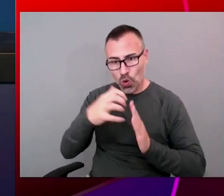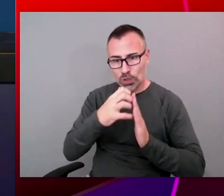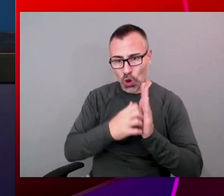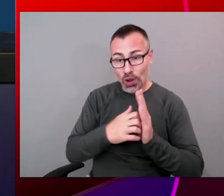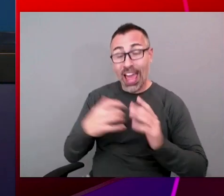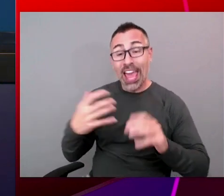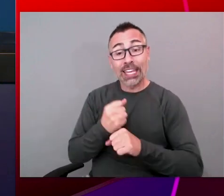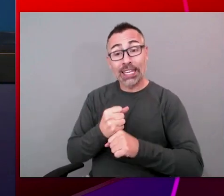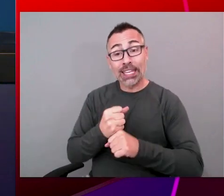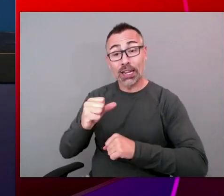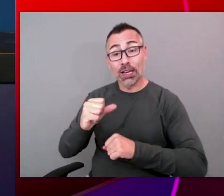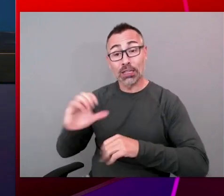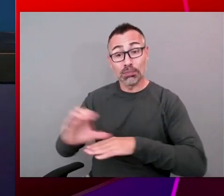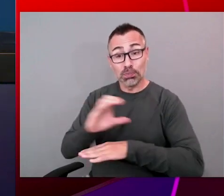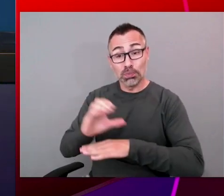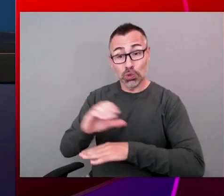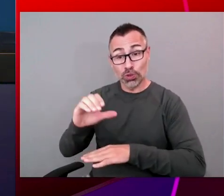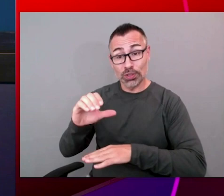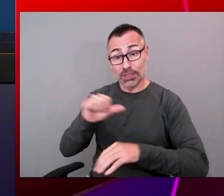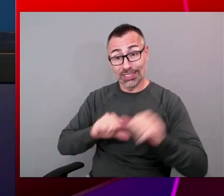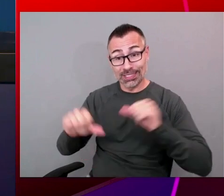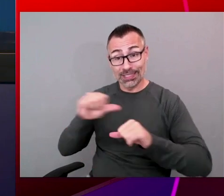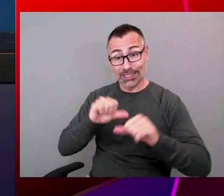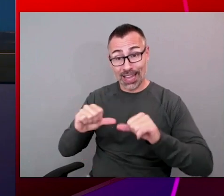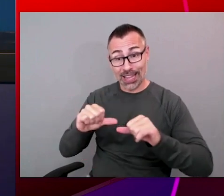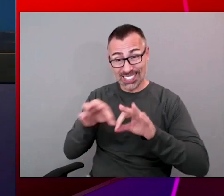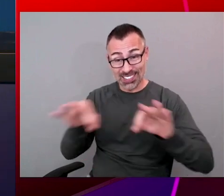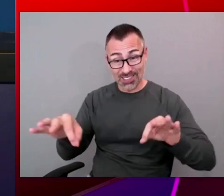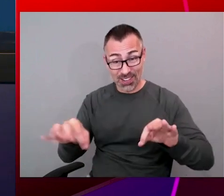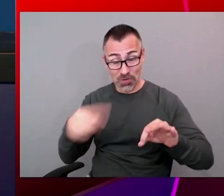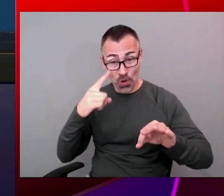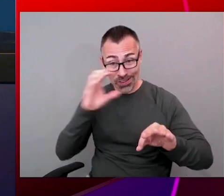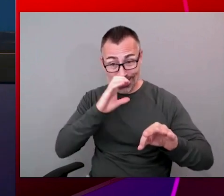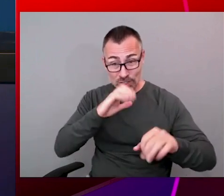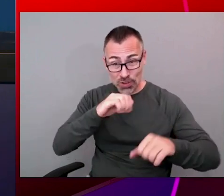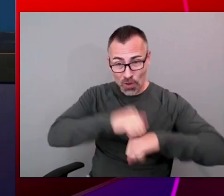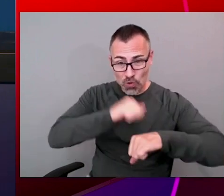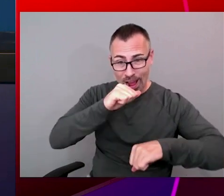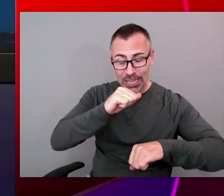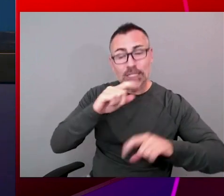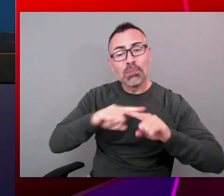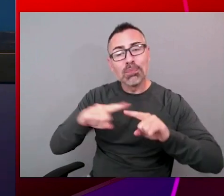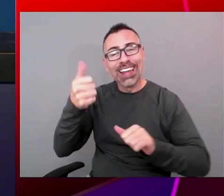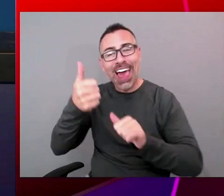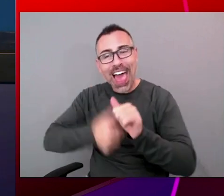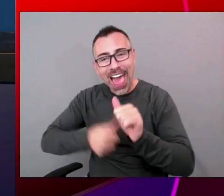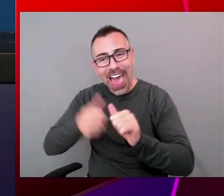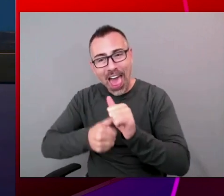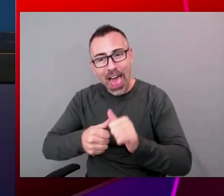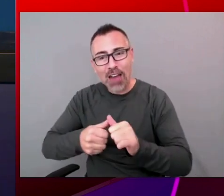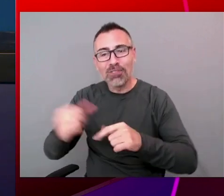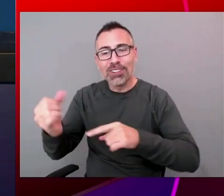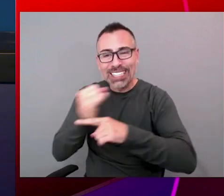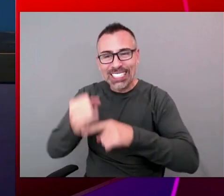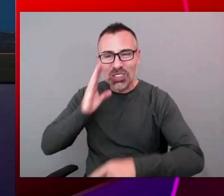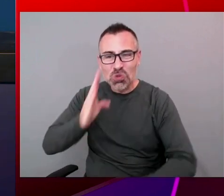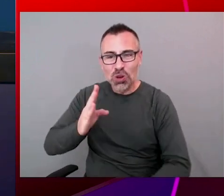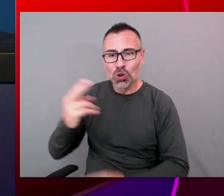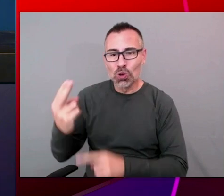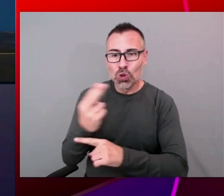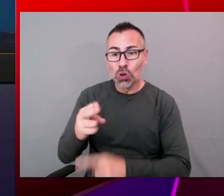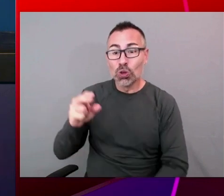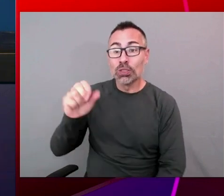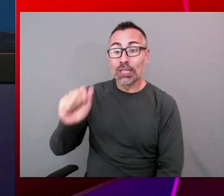that with searching for rocks. But every industry is going to be using AI ML. So if you major in